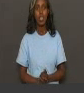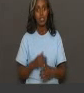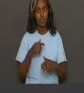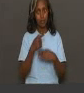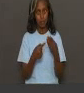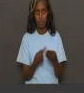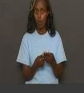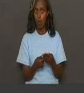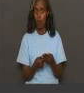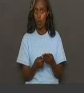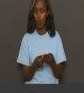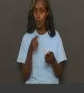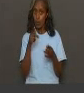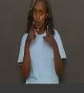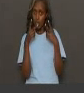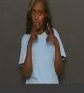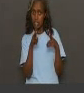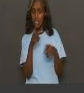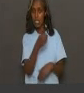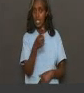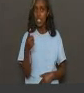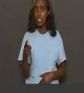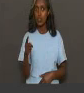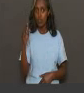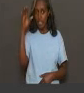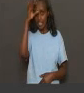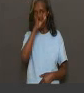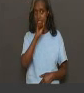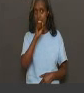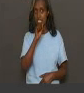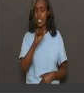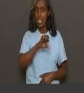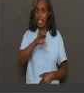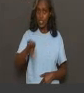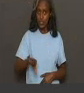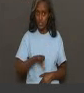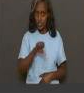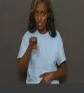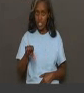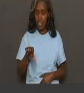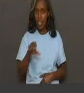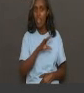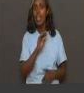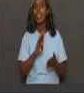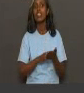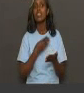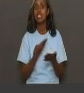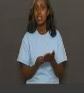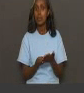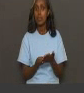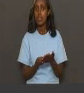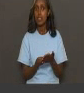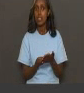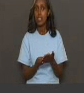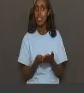So, he can serve to each of his guests a injera and tibs